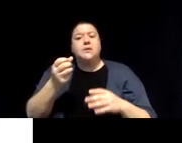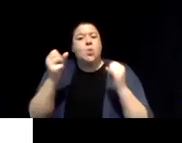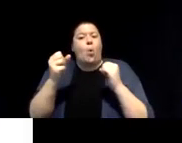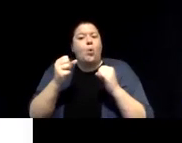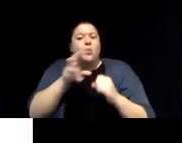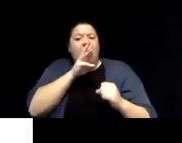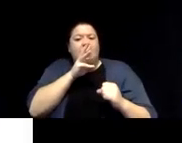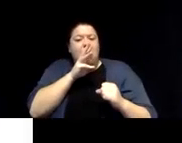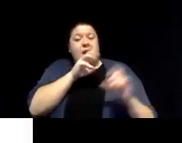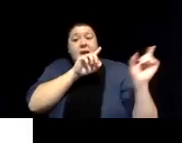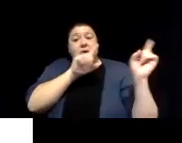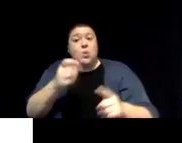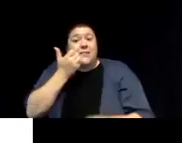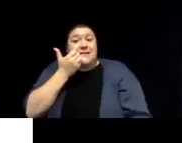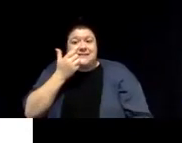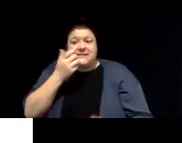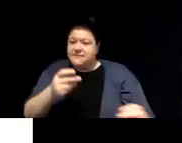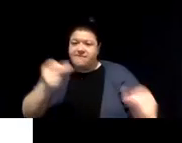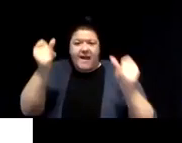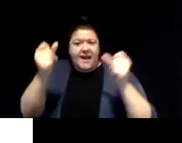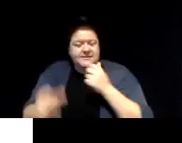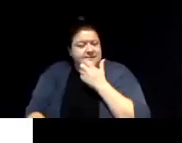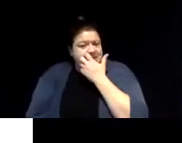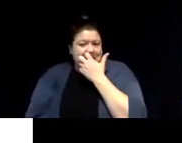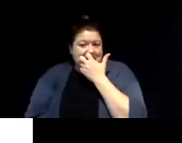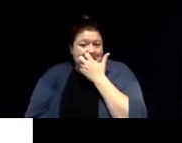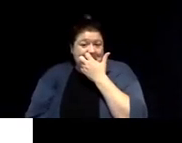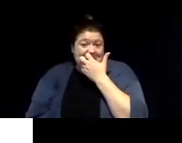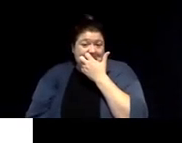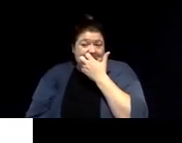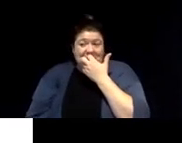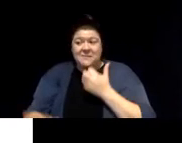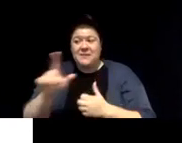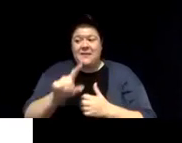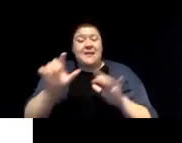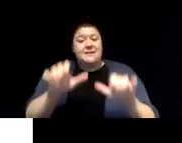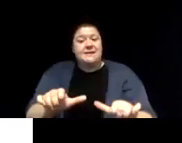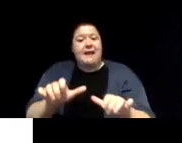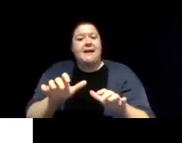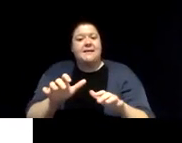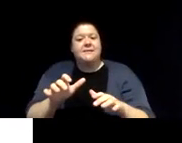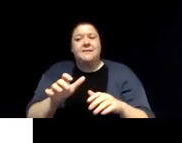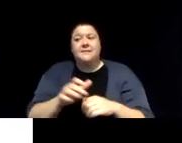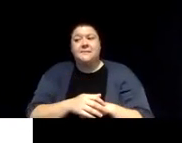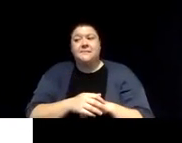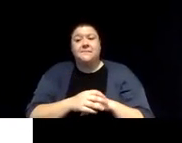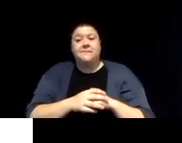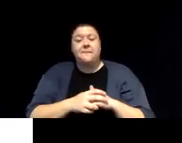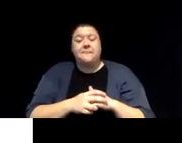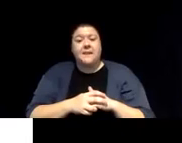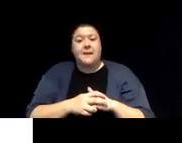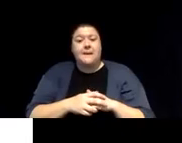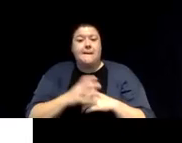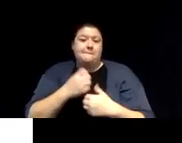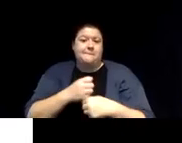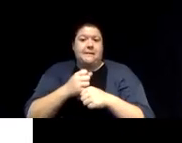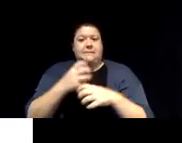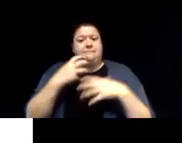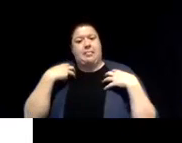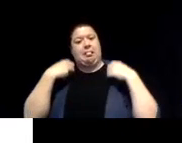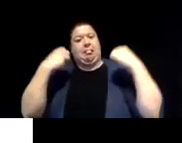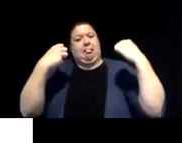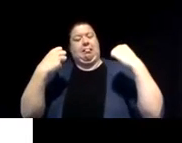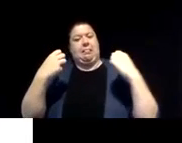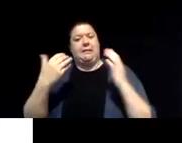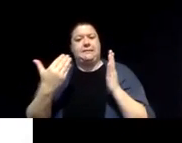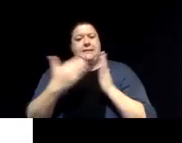the dentist or to the hospital, and they can plant it in there, and it heals just like a